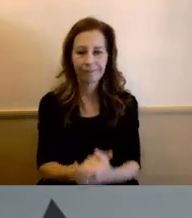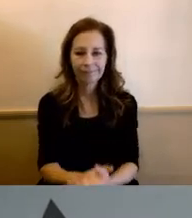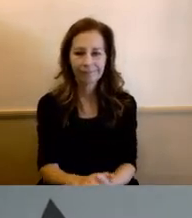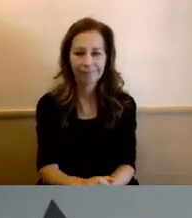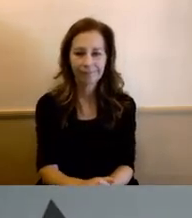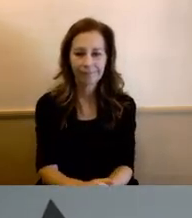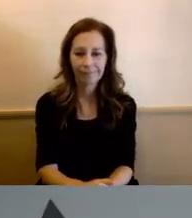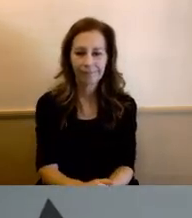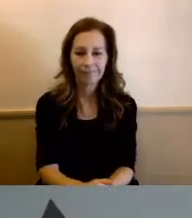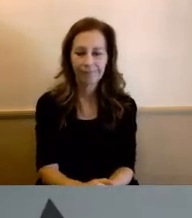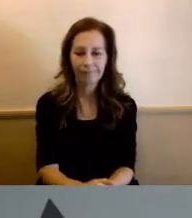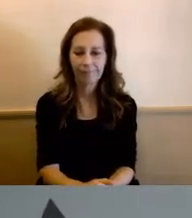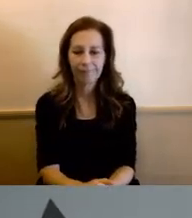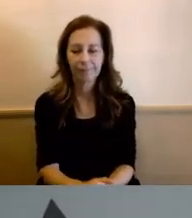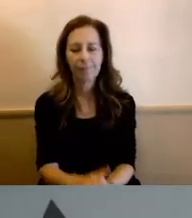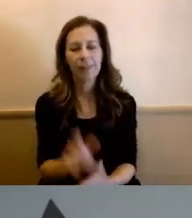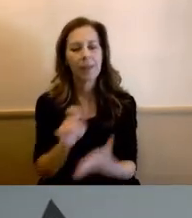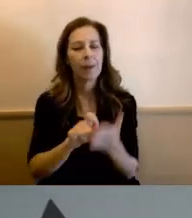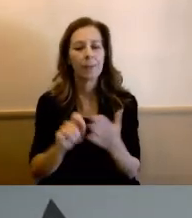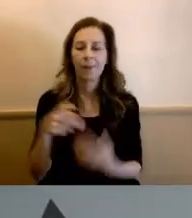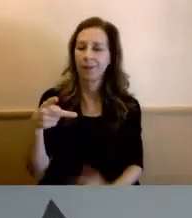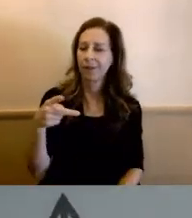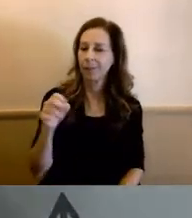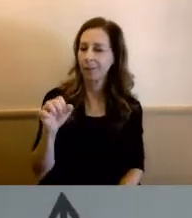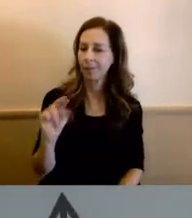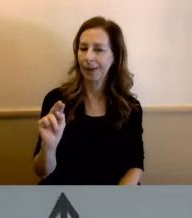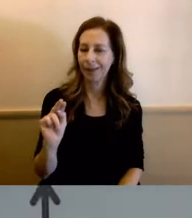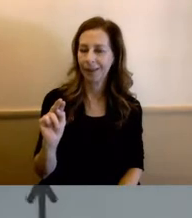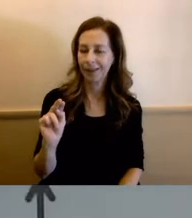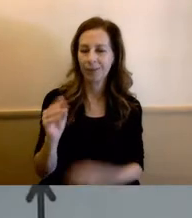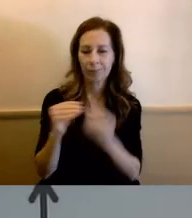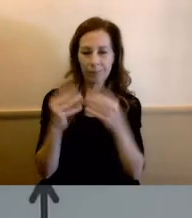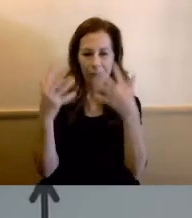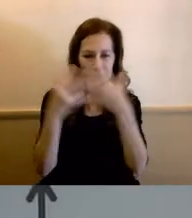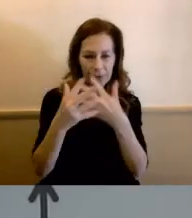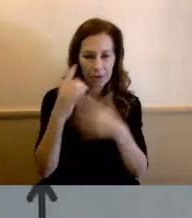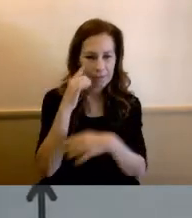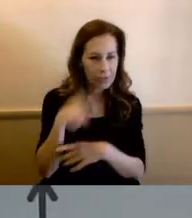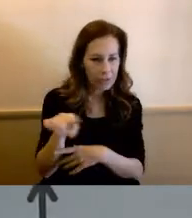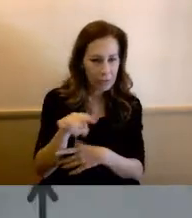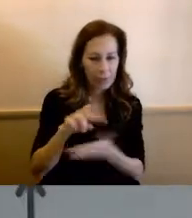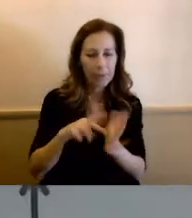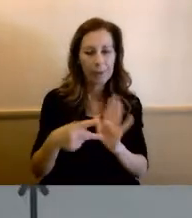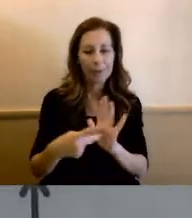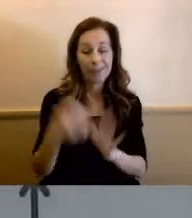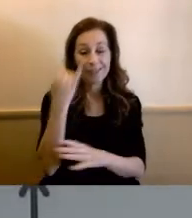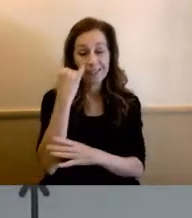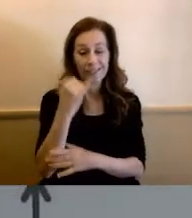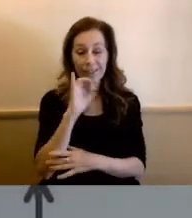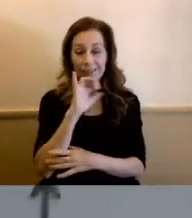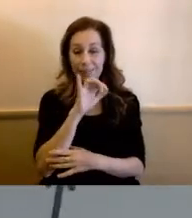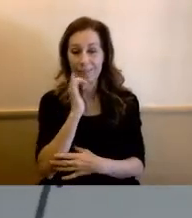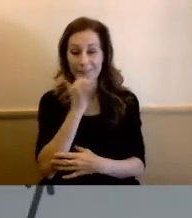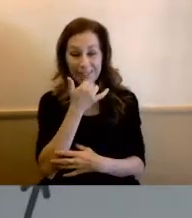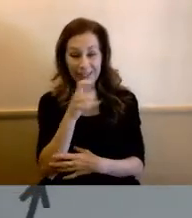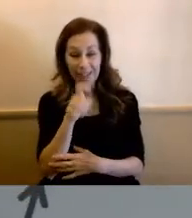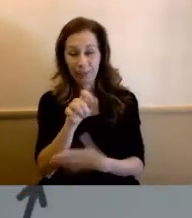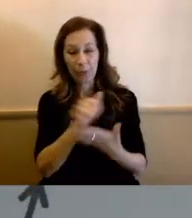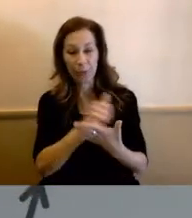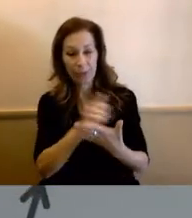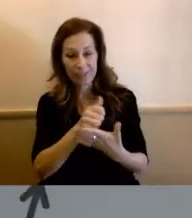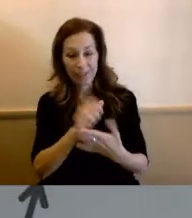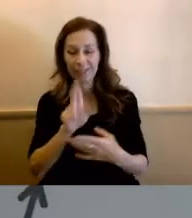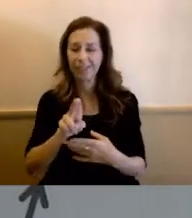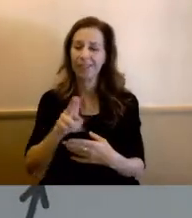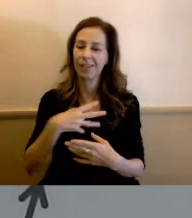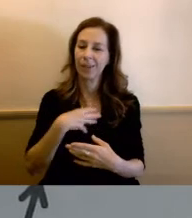I'm writing in pen so that it could be darker for you, so I have to use whiteout if I need to erase. Alright, now looking down here, if I turn